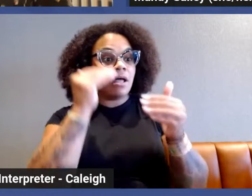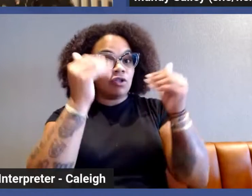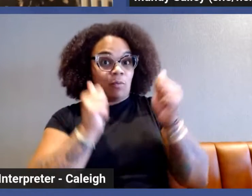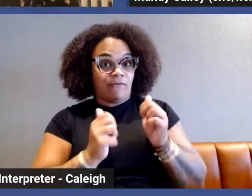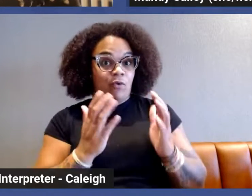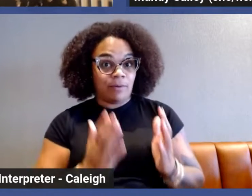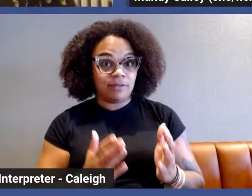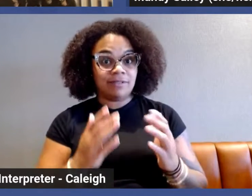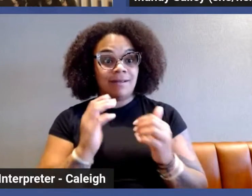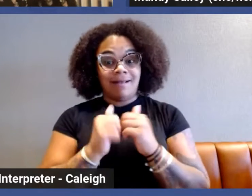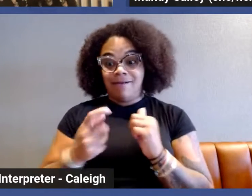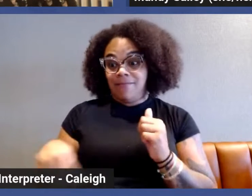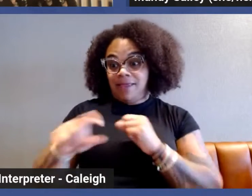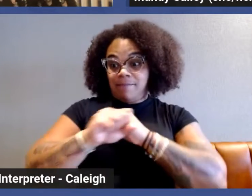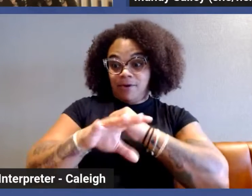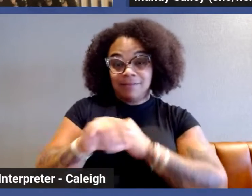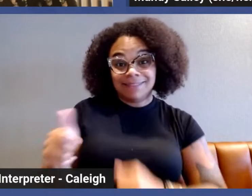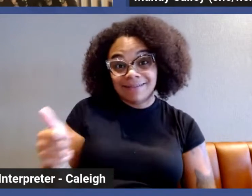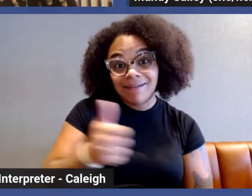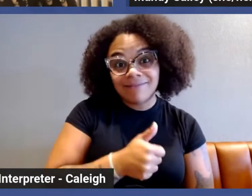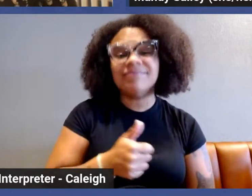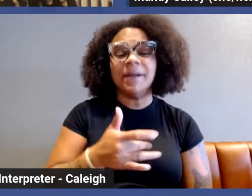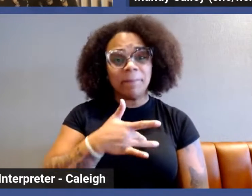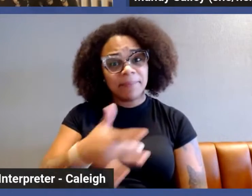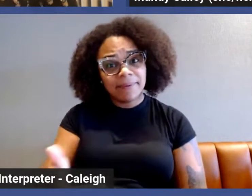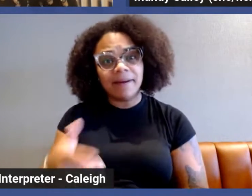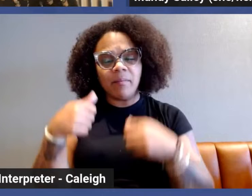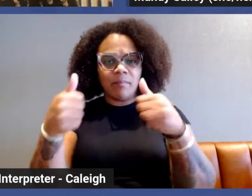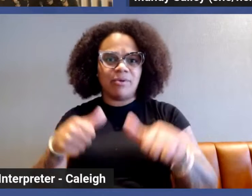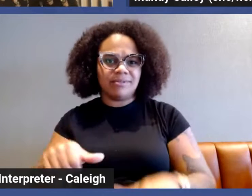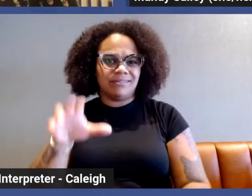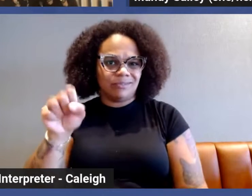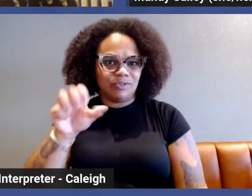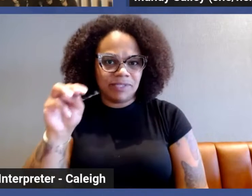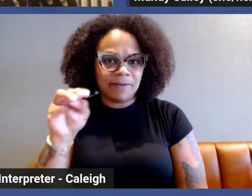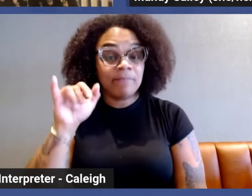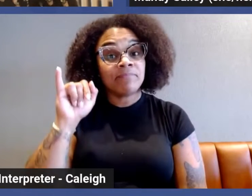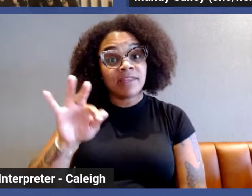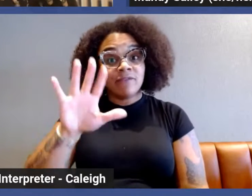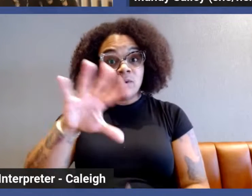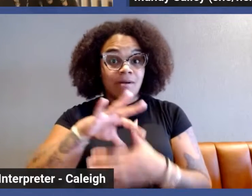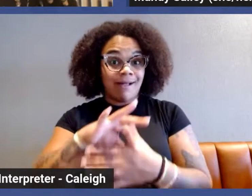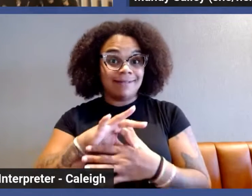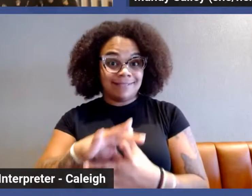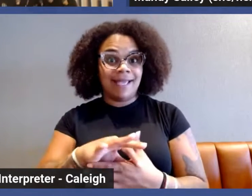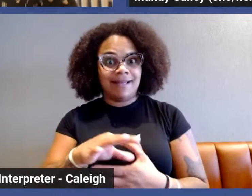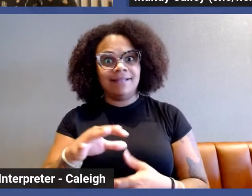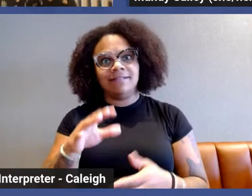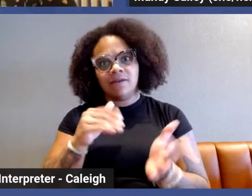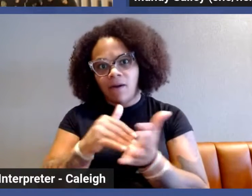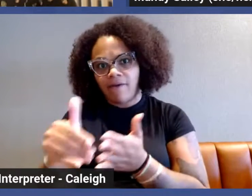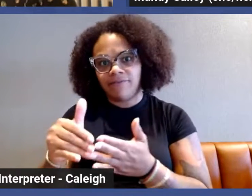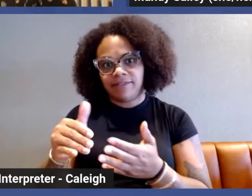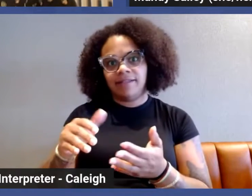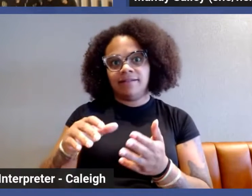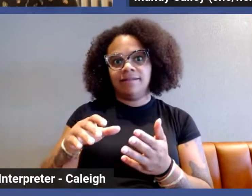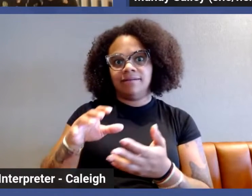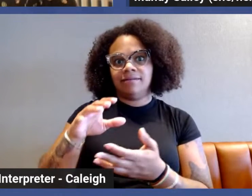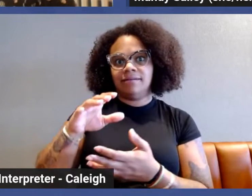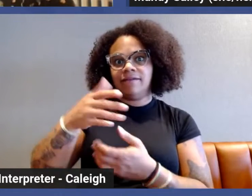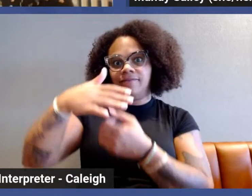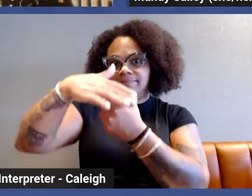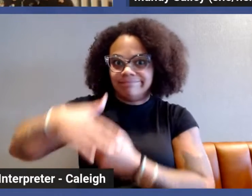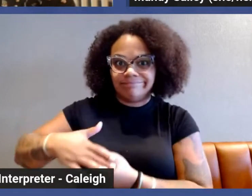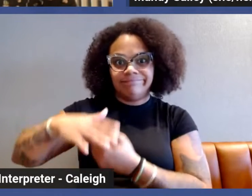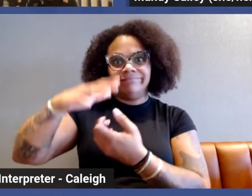market themselves is through social media, right? And if your content is consistently being pushed to the bottom and not